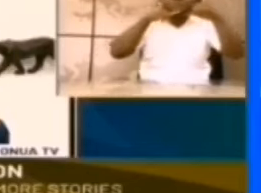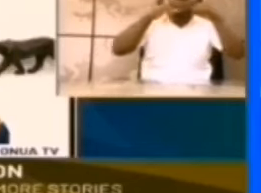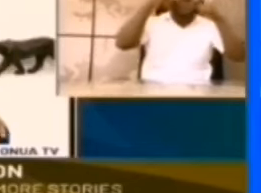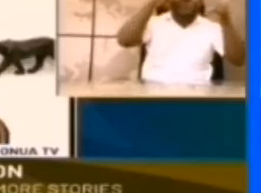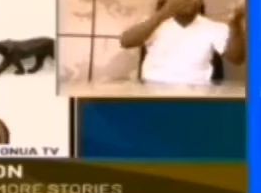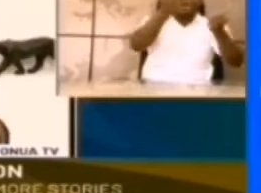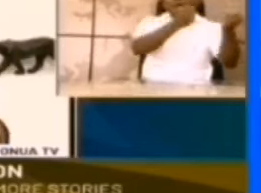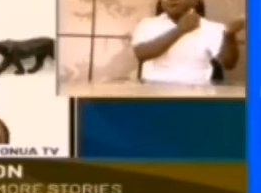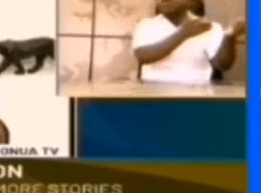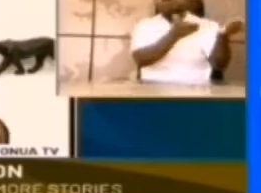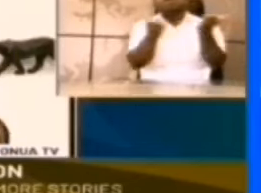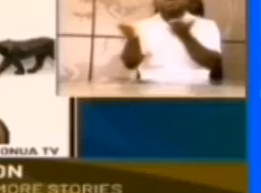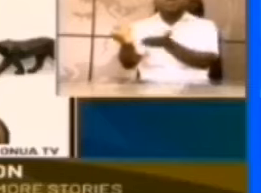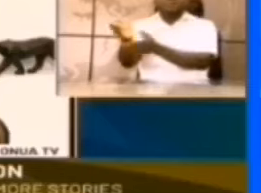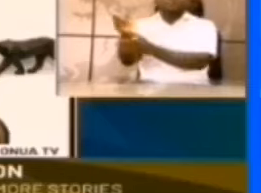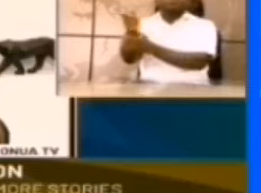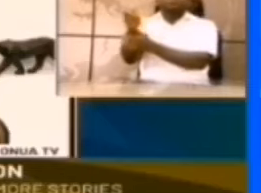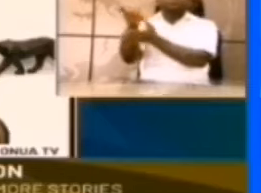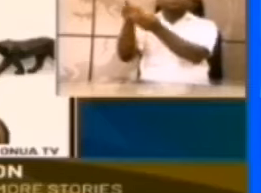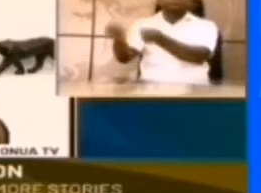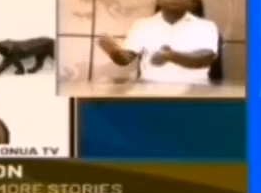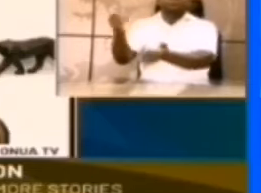a petenda, a good ninja.